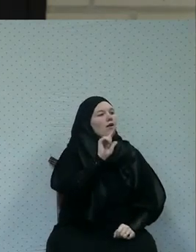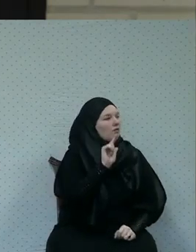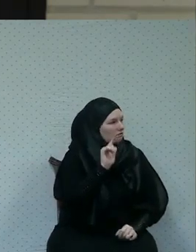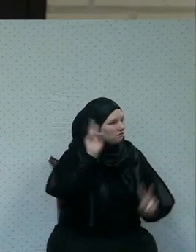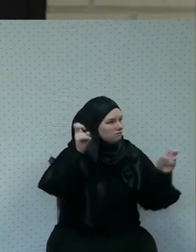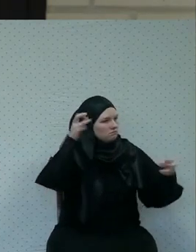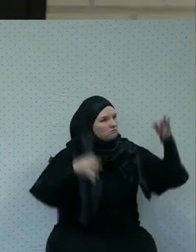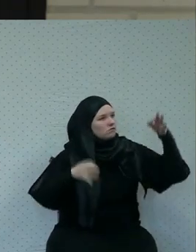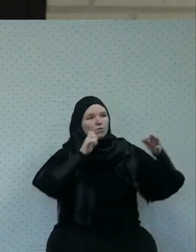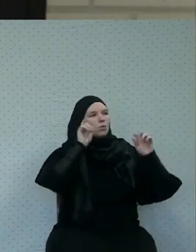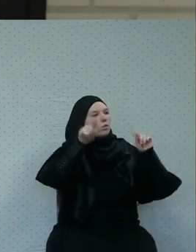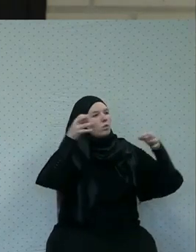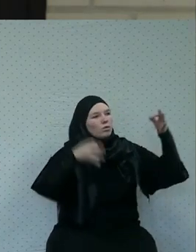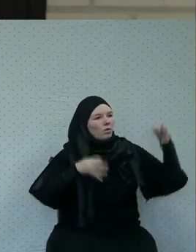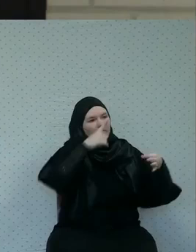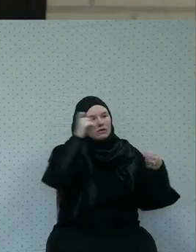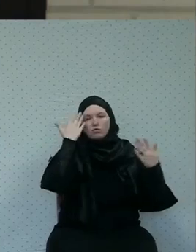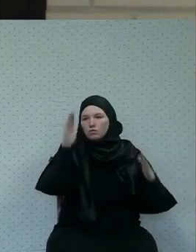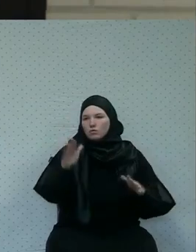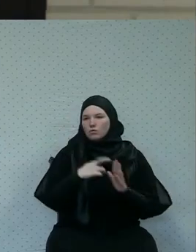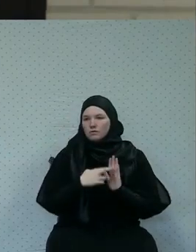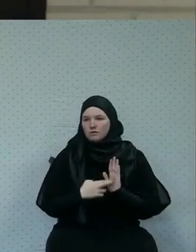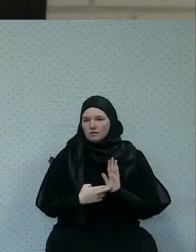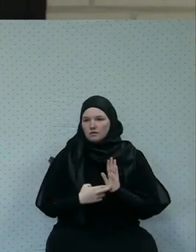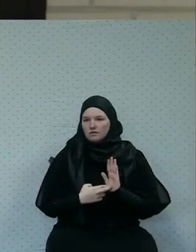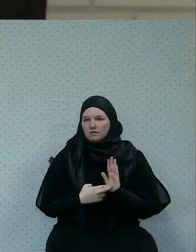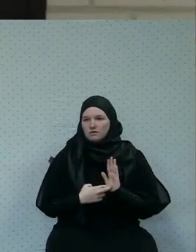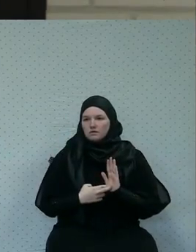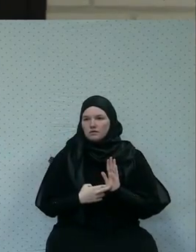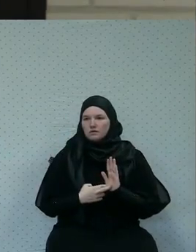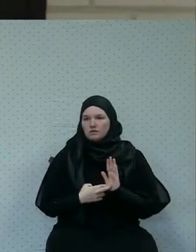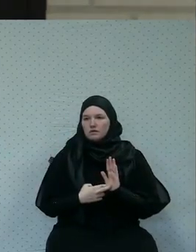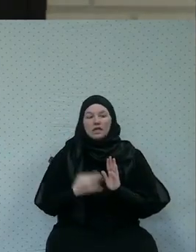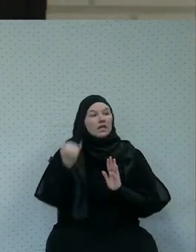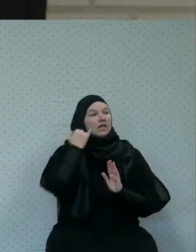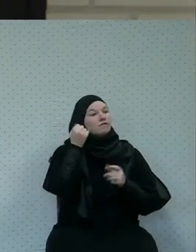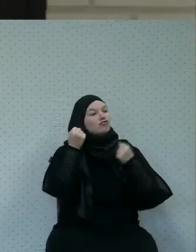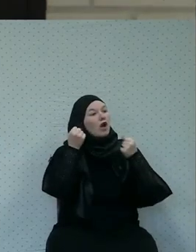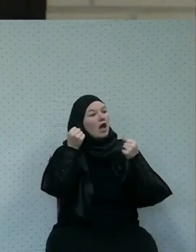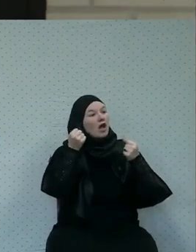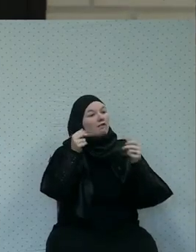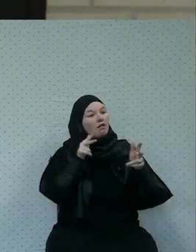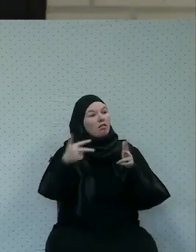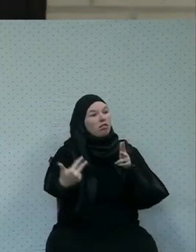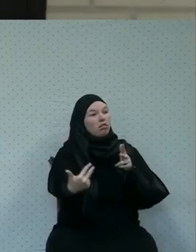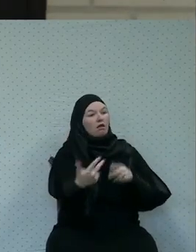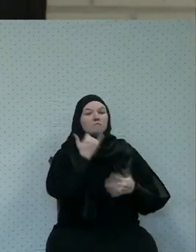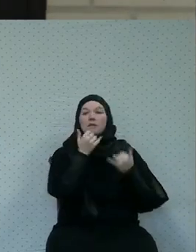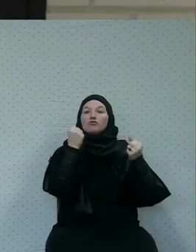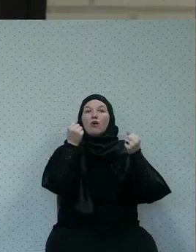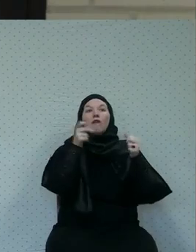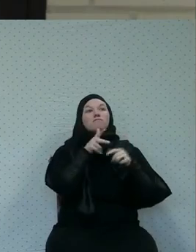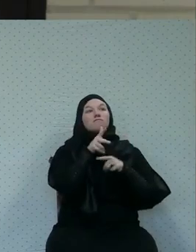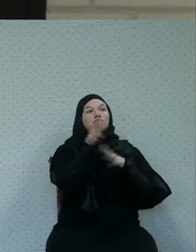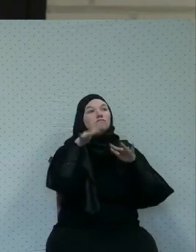believed. Because some of us are. By driving in the wrong direction and claiming you are a Muslim,